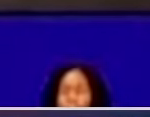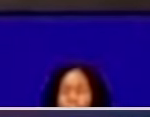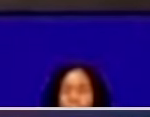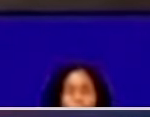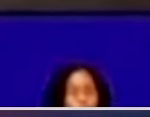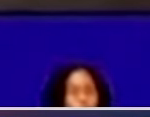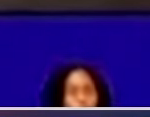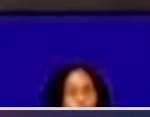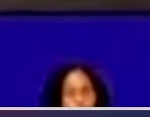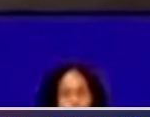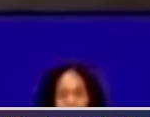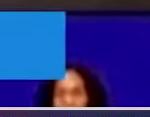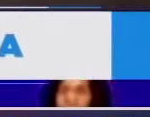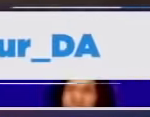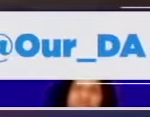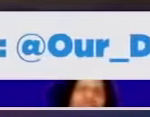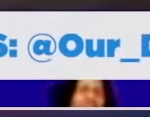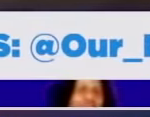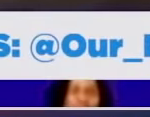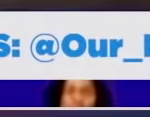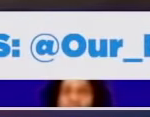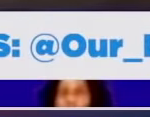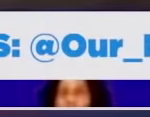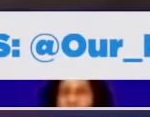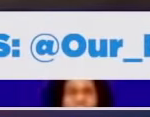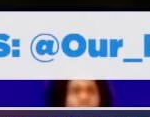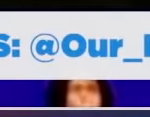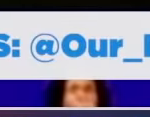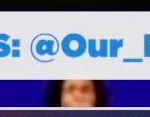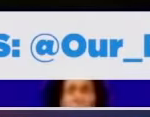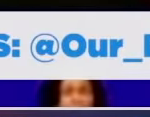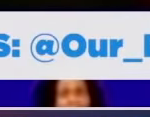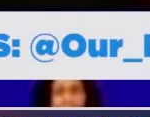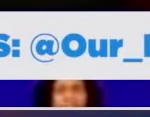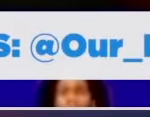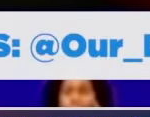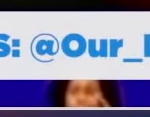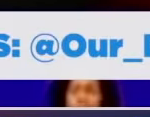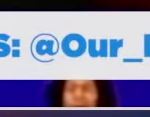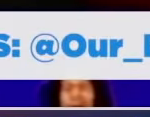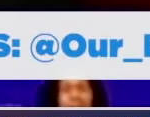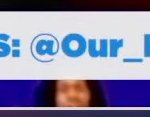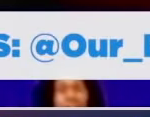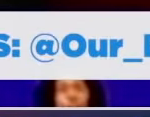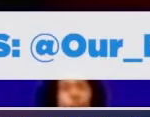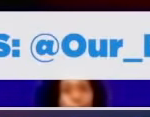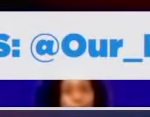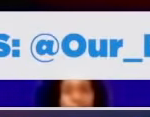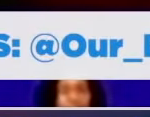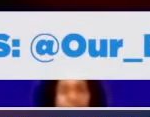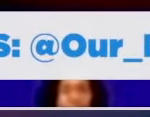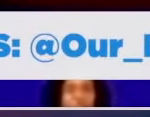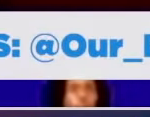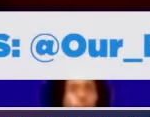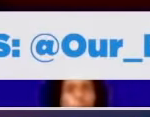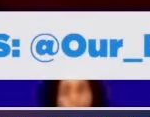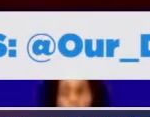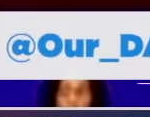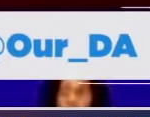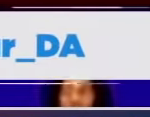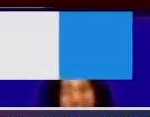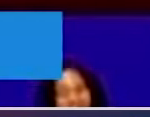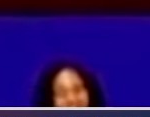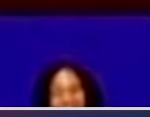of compliance and regulations, BE, and a raft of other irrational requirements, not to mention the COVID